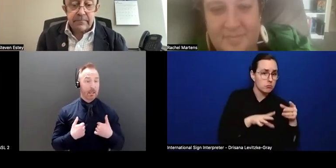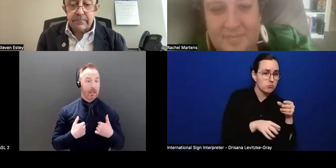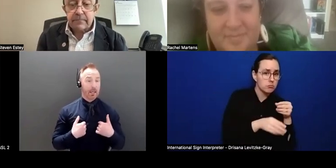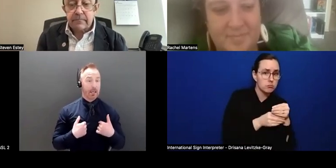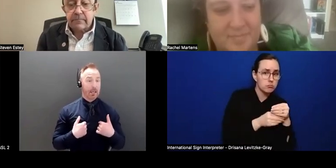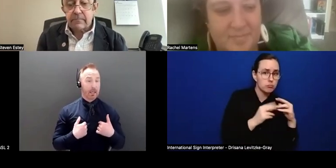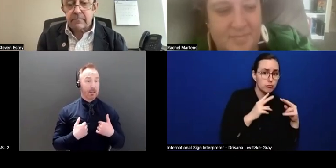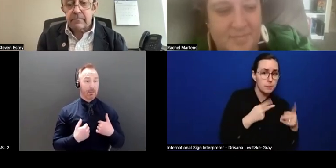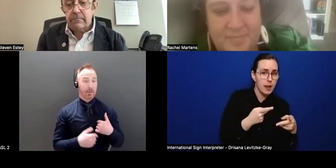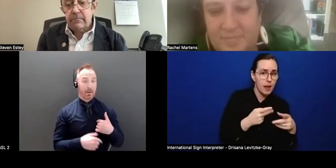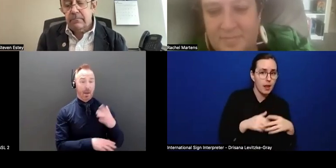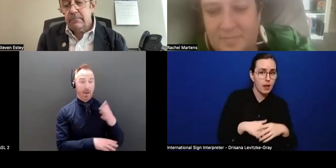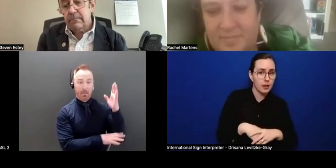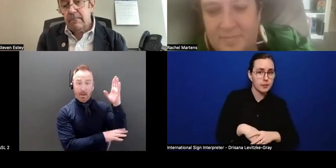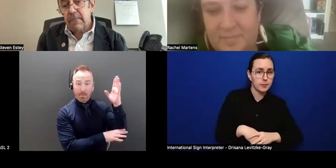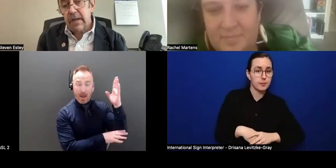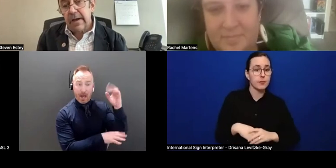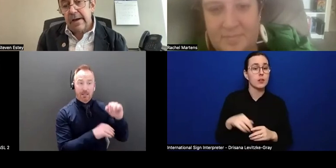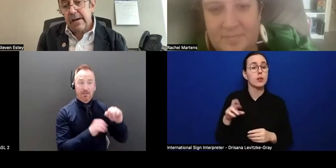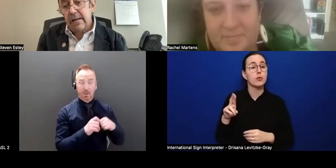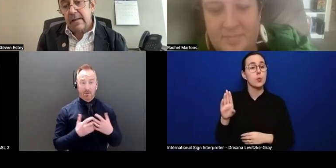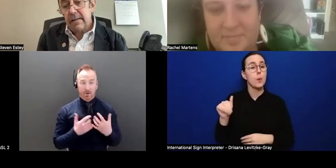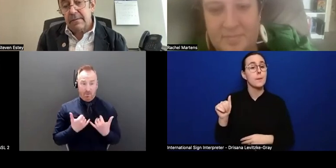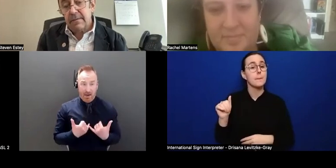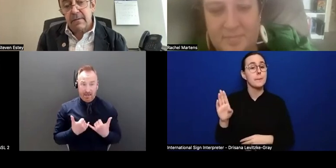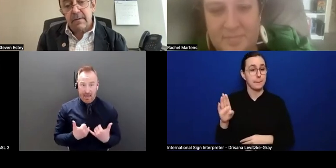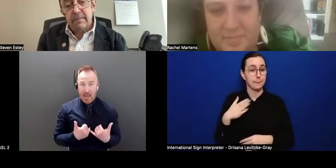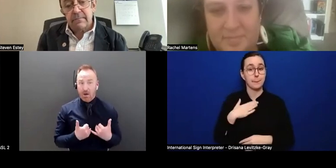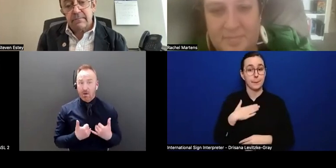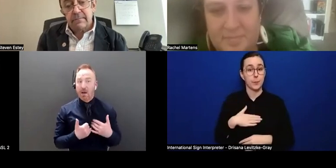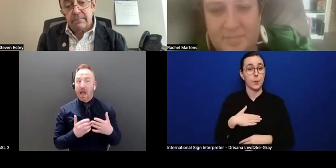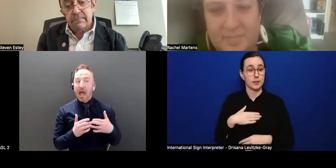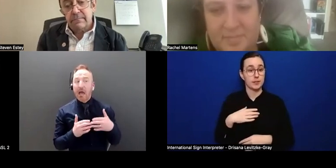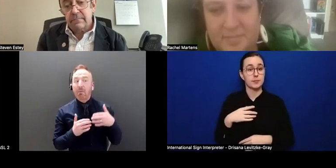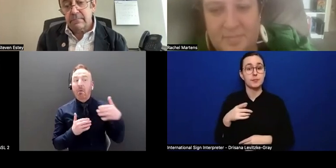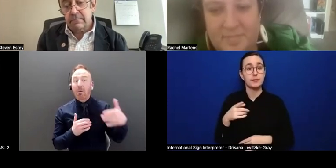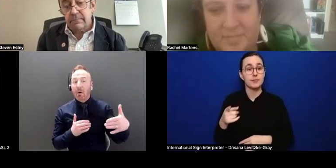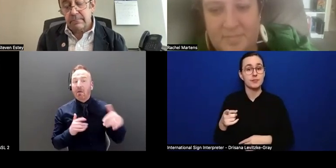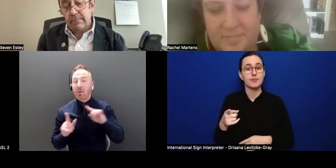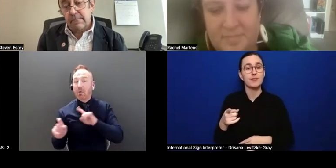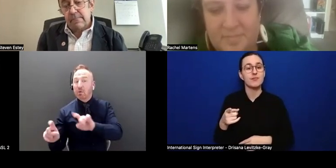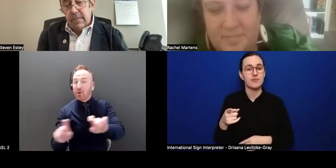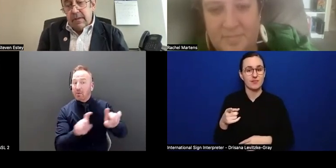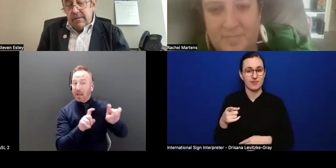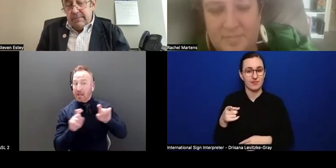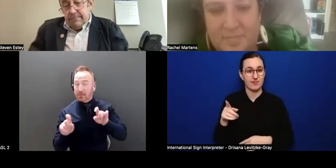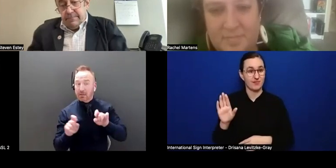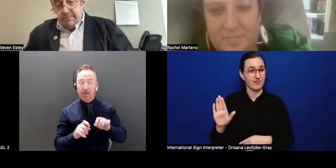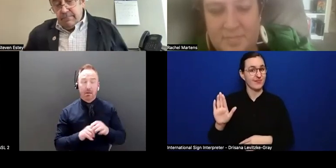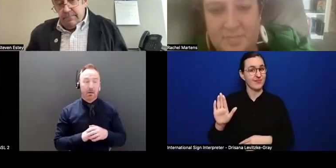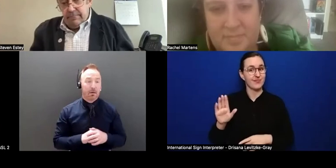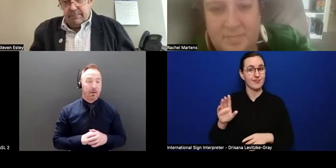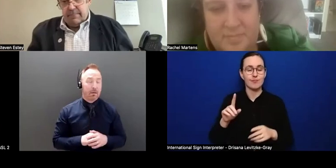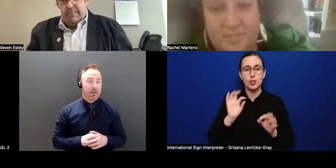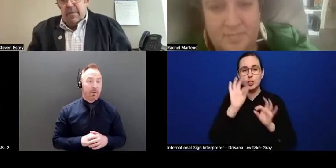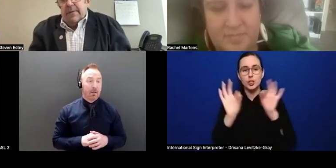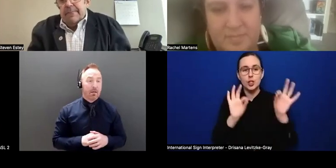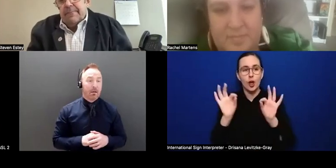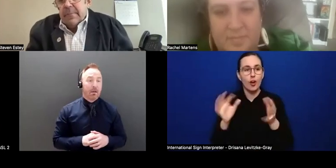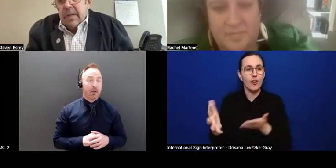presented on the next initiatives on the current and upcoming surveys, one of the responses from the UN